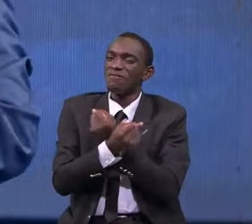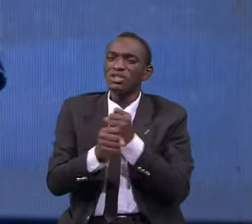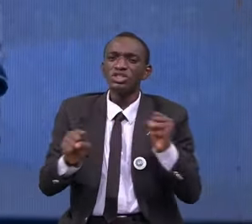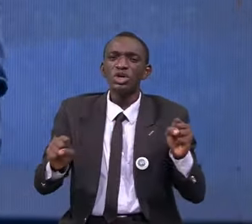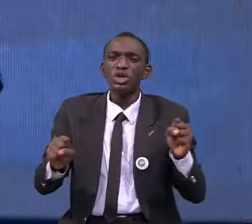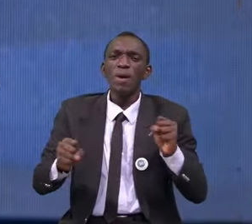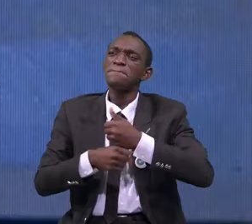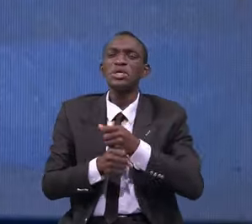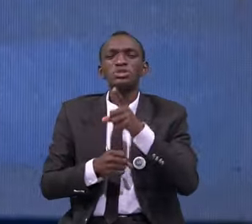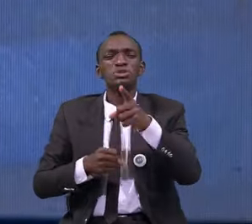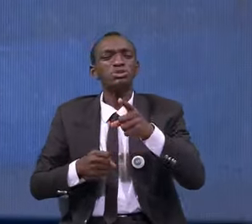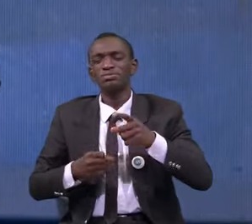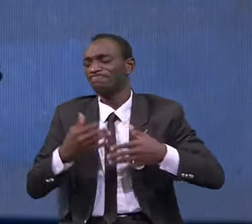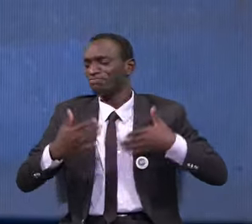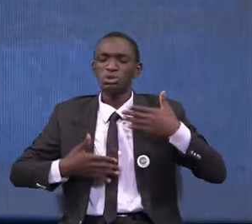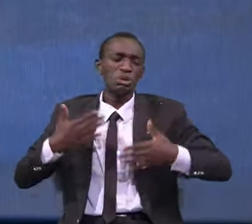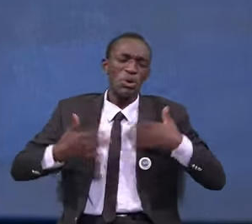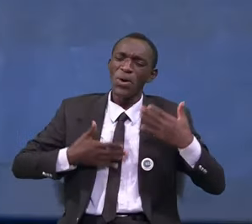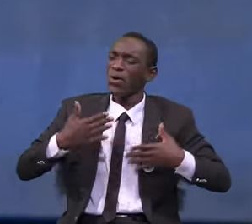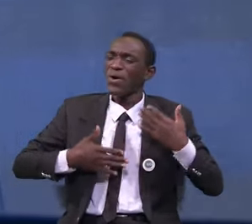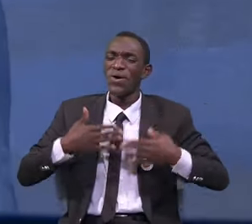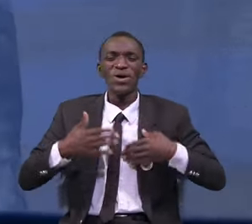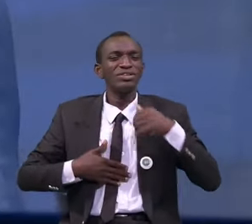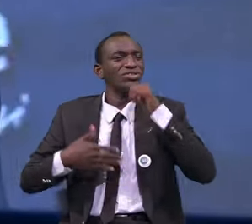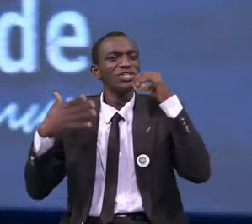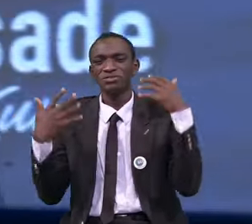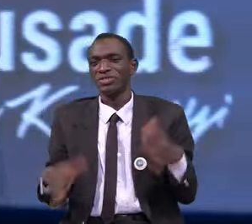you unending joy.